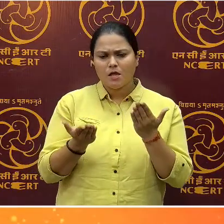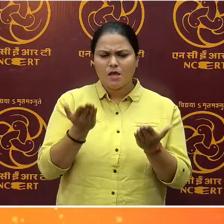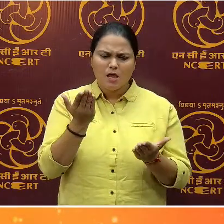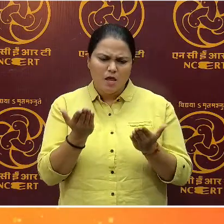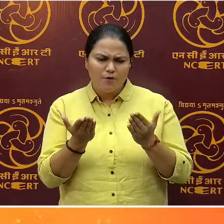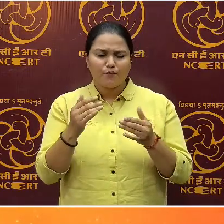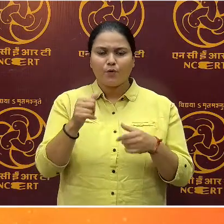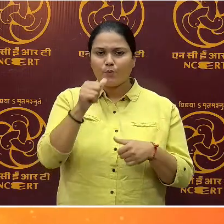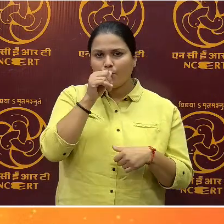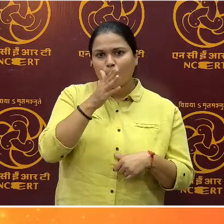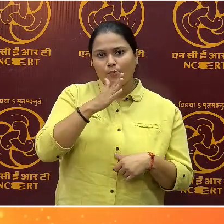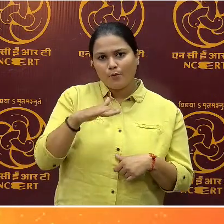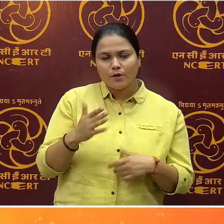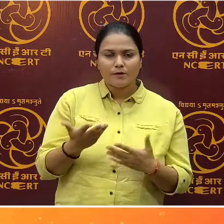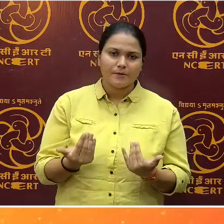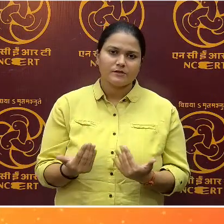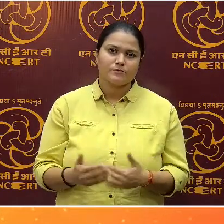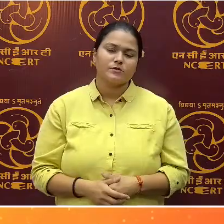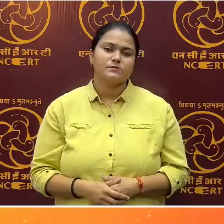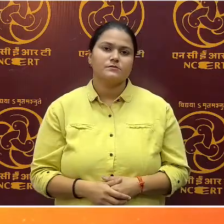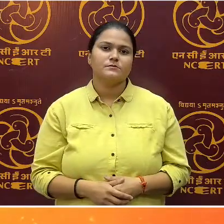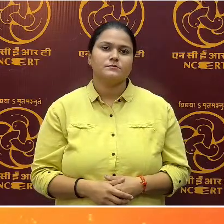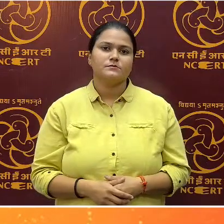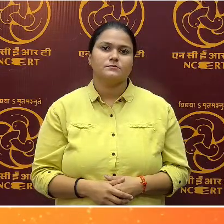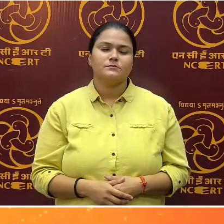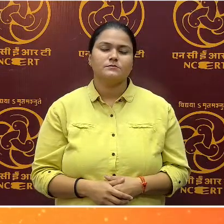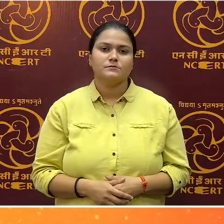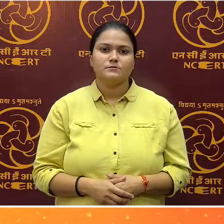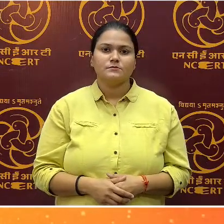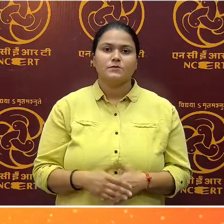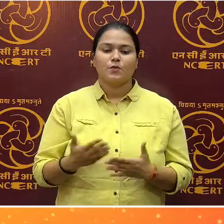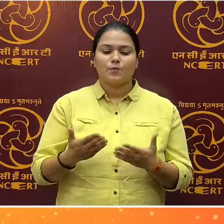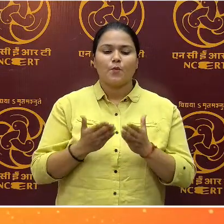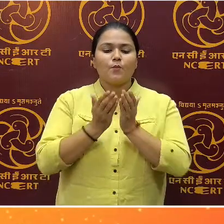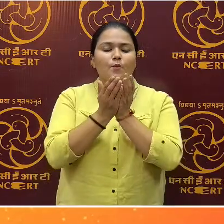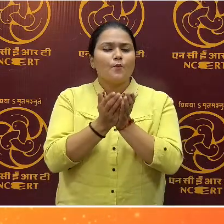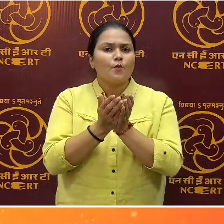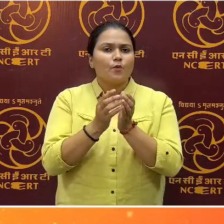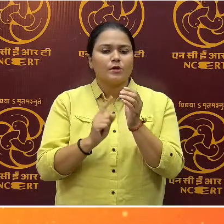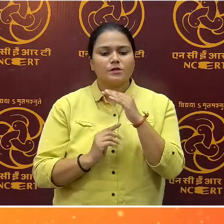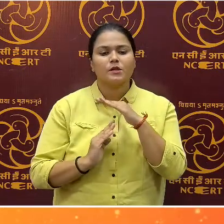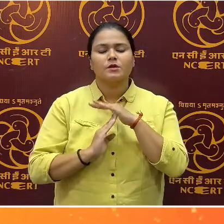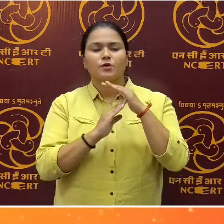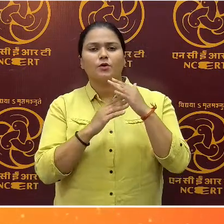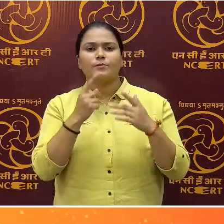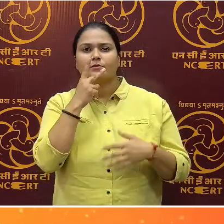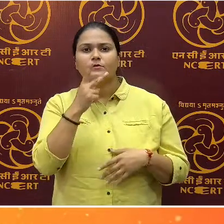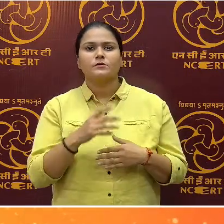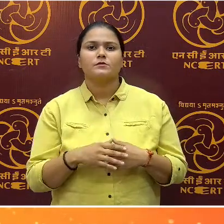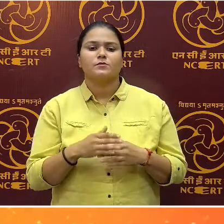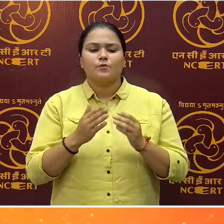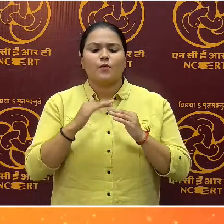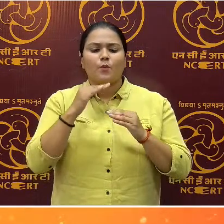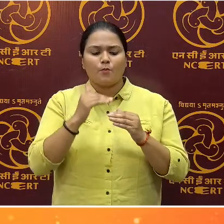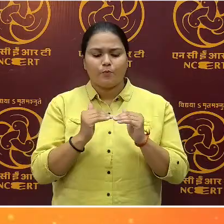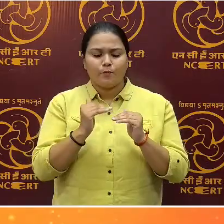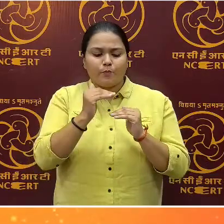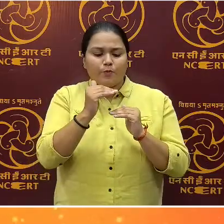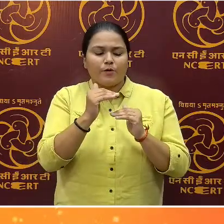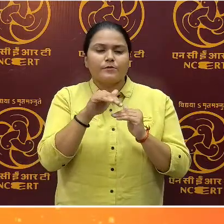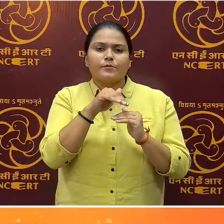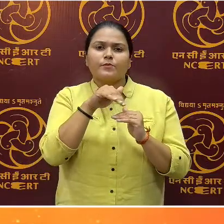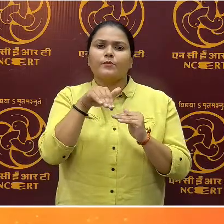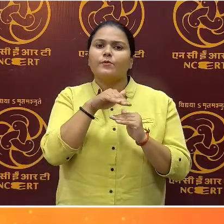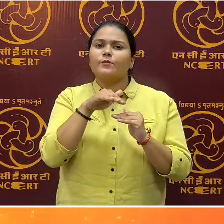water, right? Right. And the one that floats right at the top. So, why it is floating right at the top?